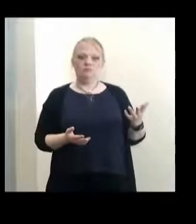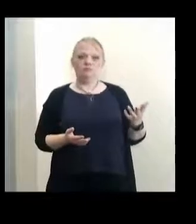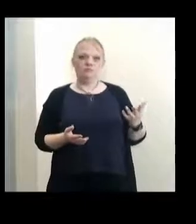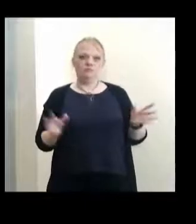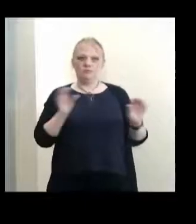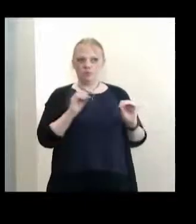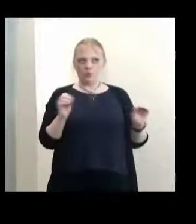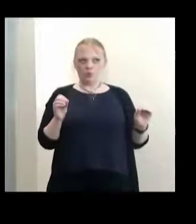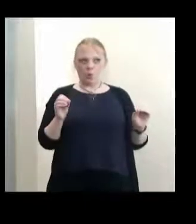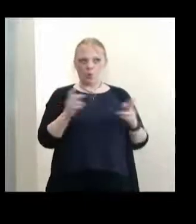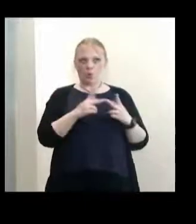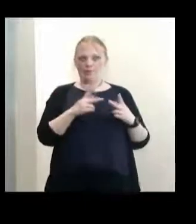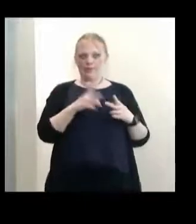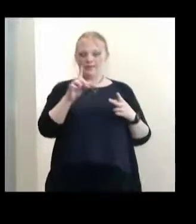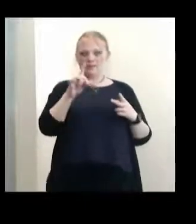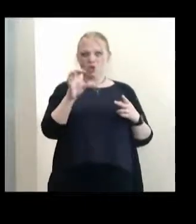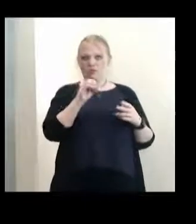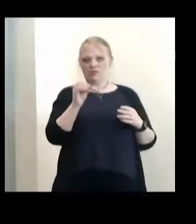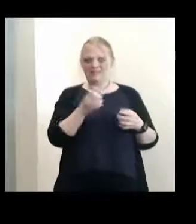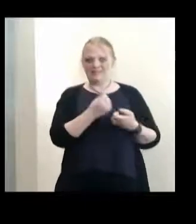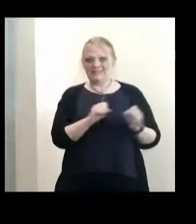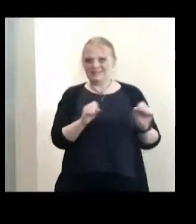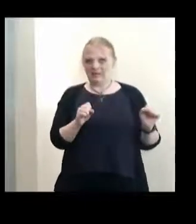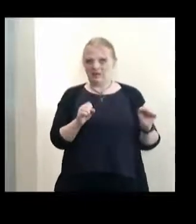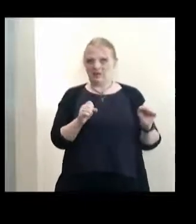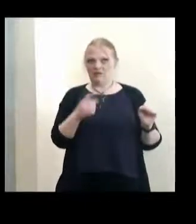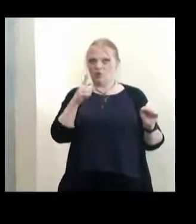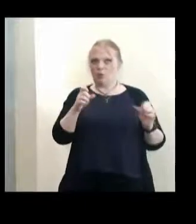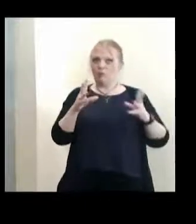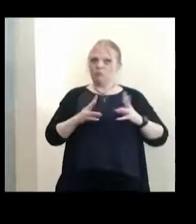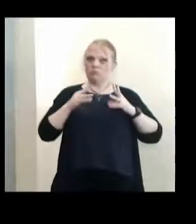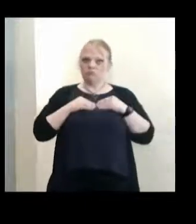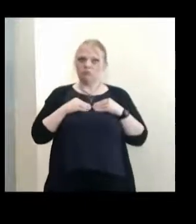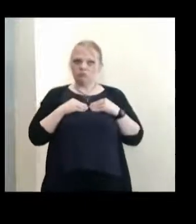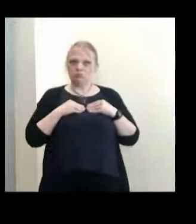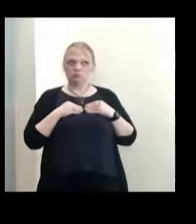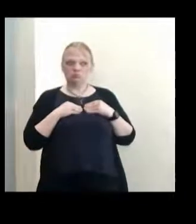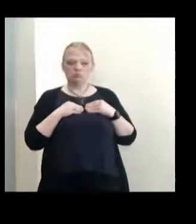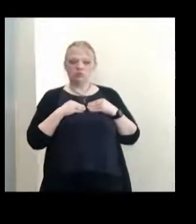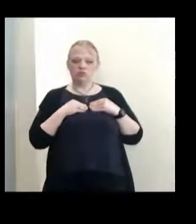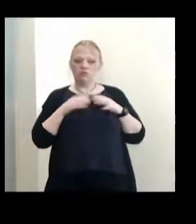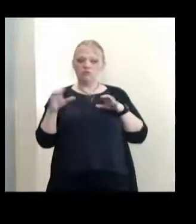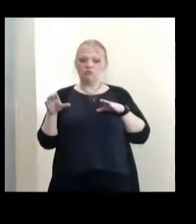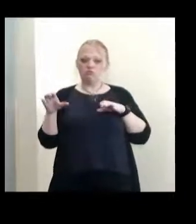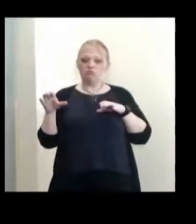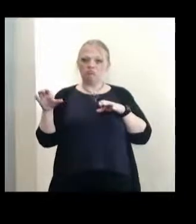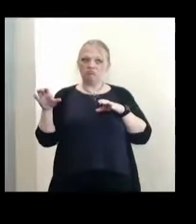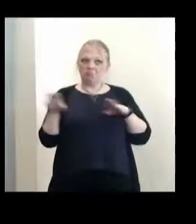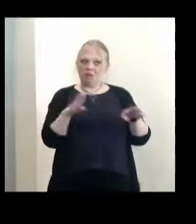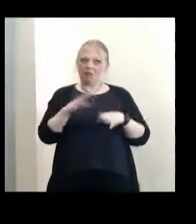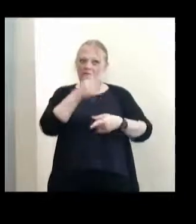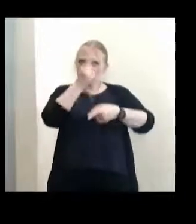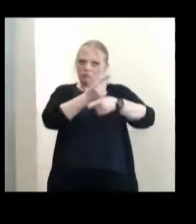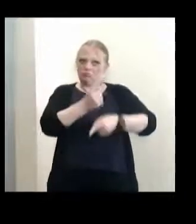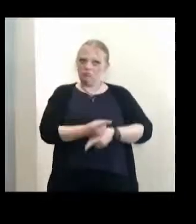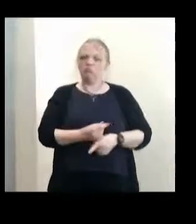that is 100% safe, and we just have to acknowledge that and act accordingly.